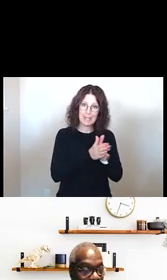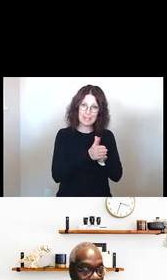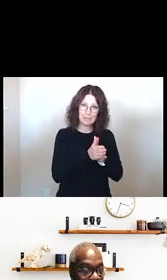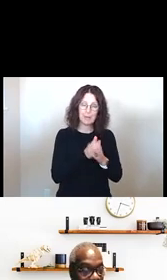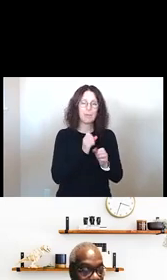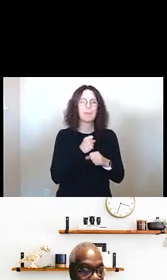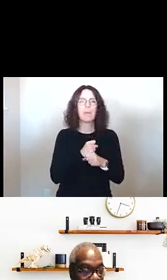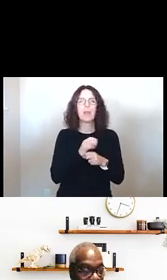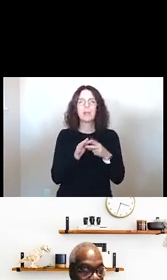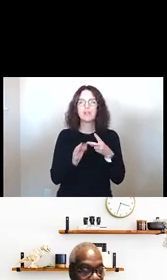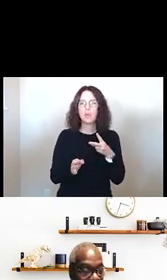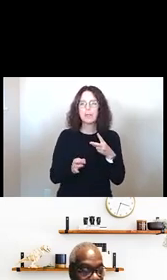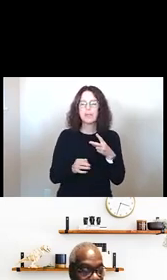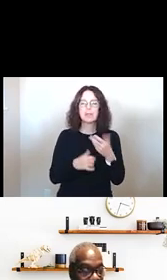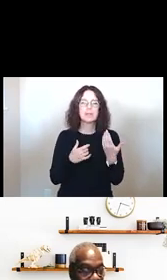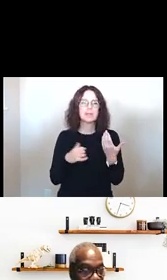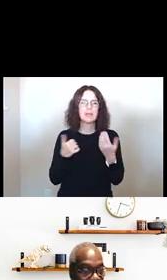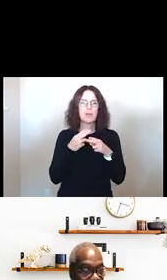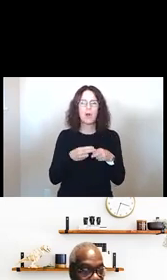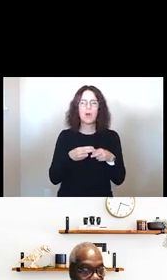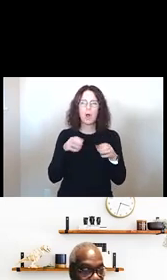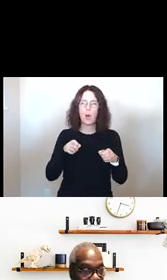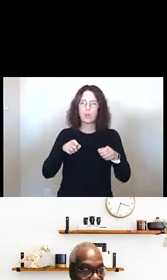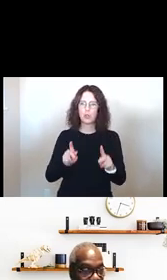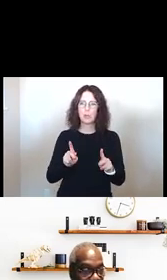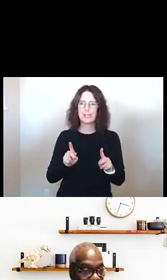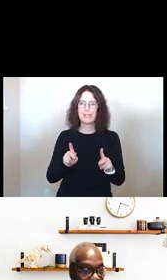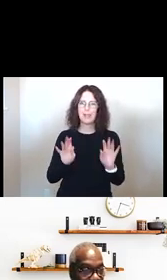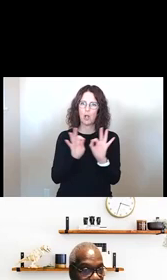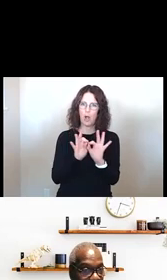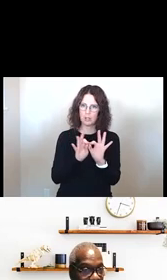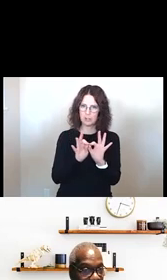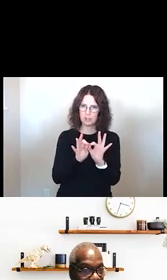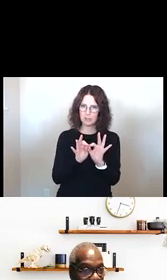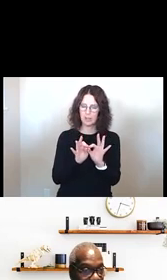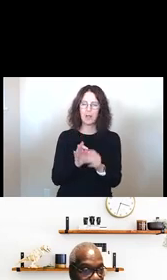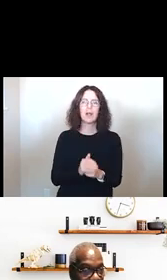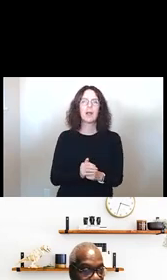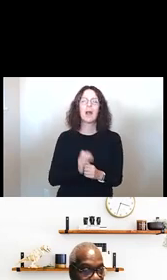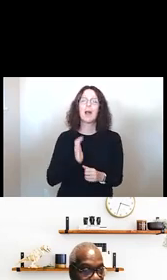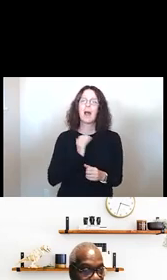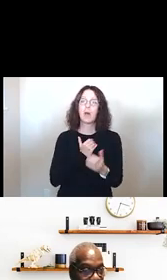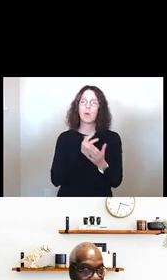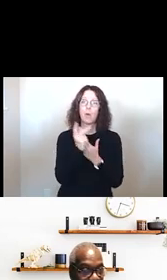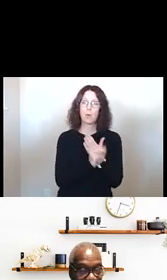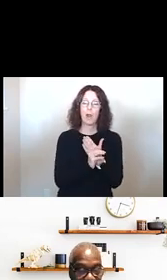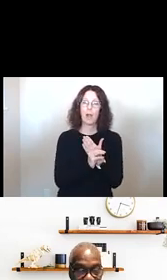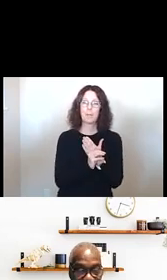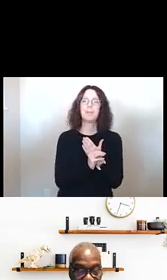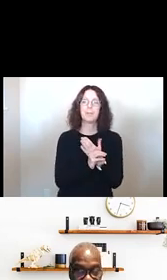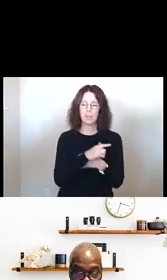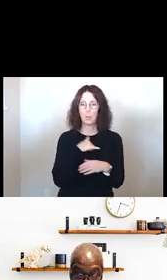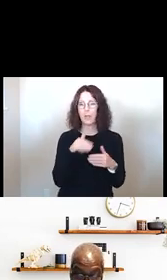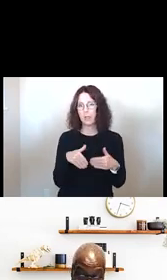called opportunity cost. So, and we will, like in our program, we present that view, the